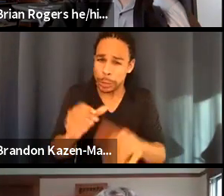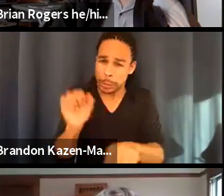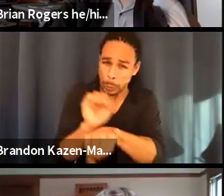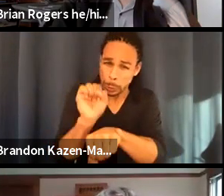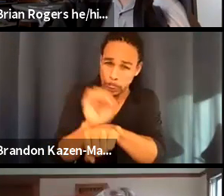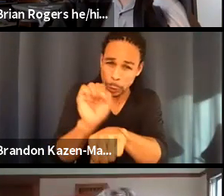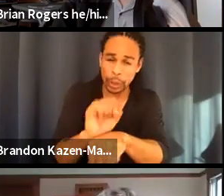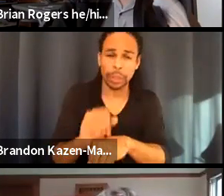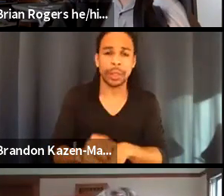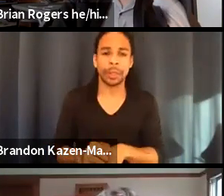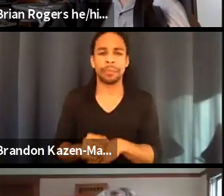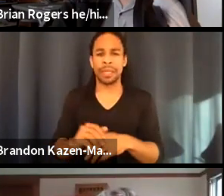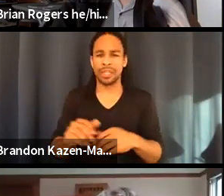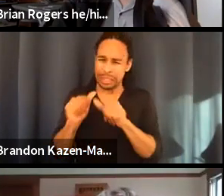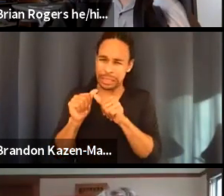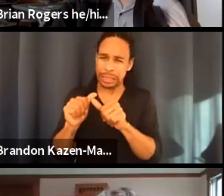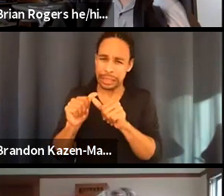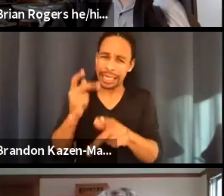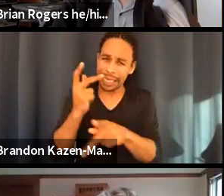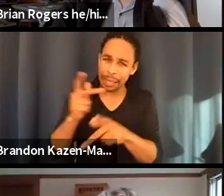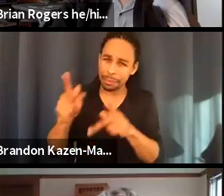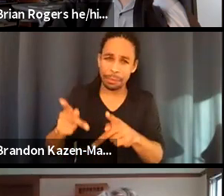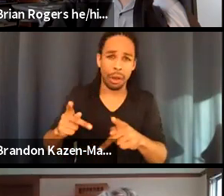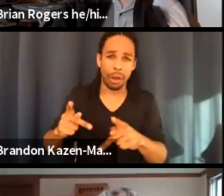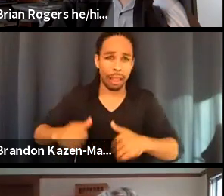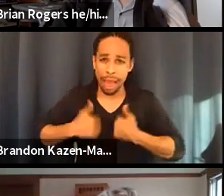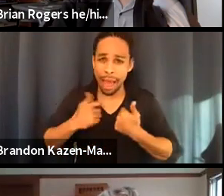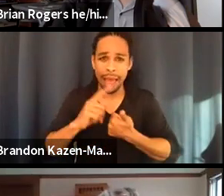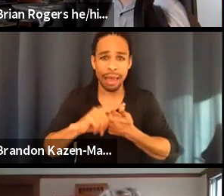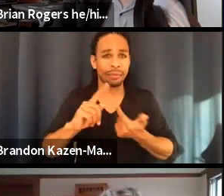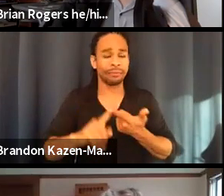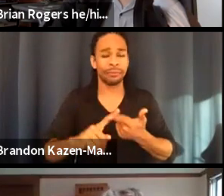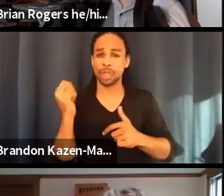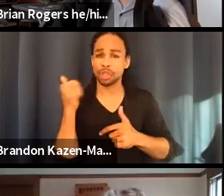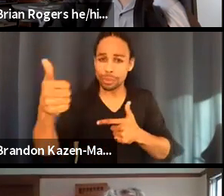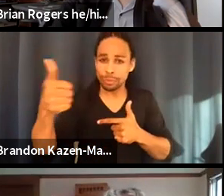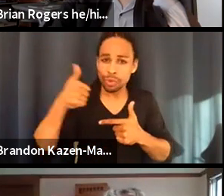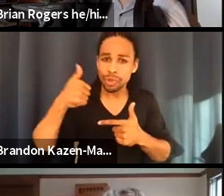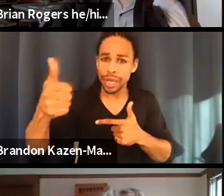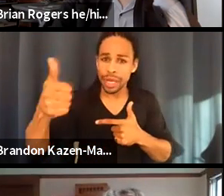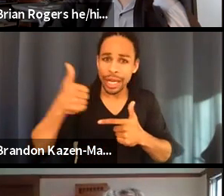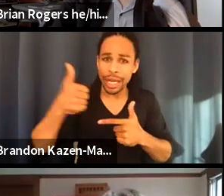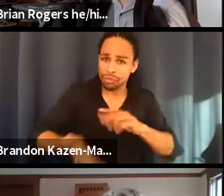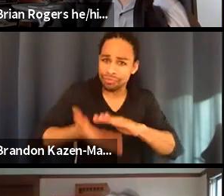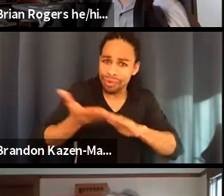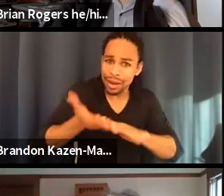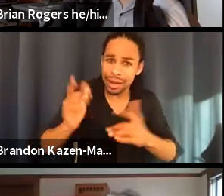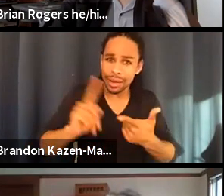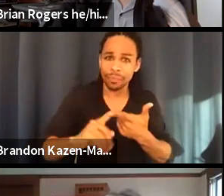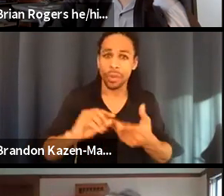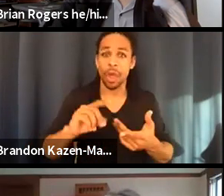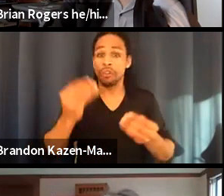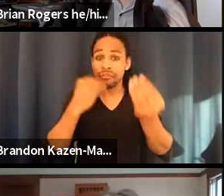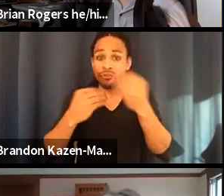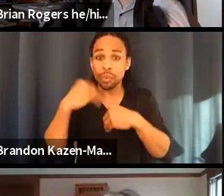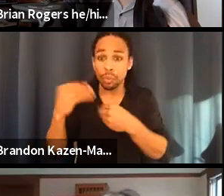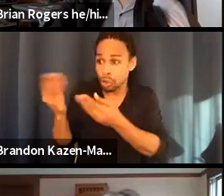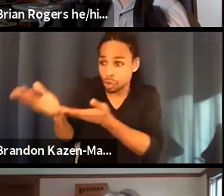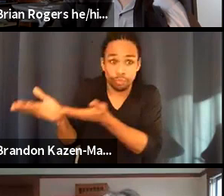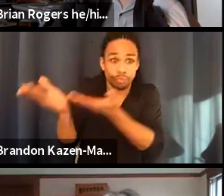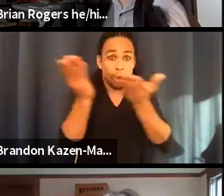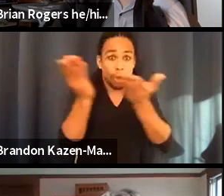keep transportation running, and food being produced and delivered, we also acknowledge tools of